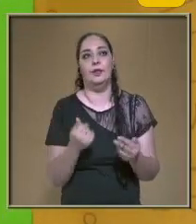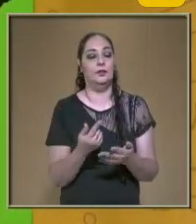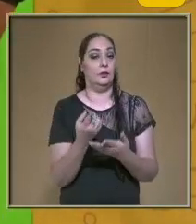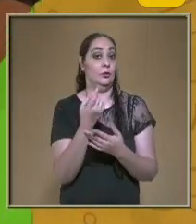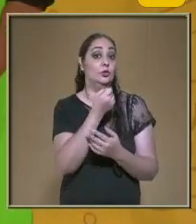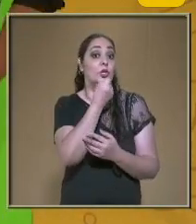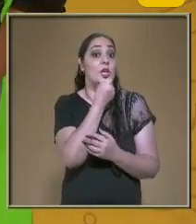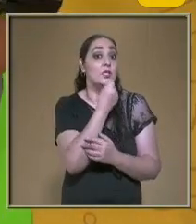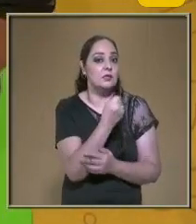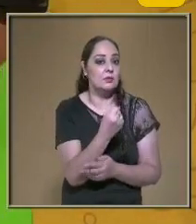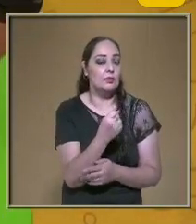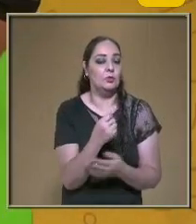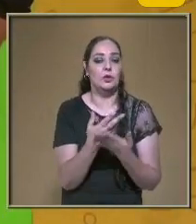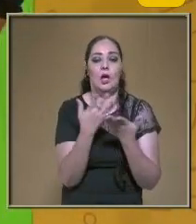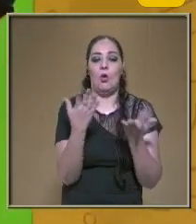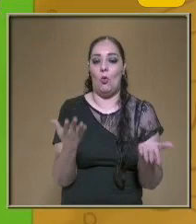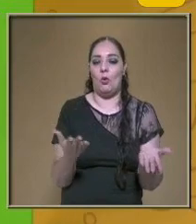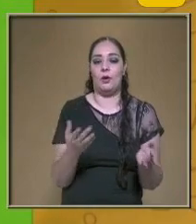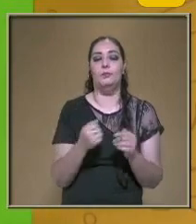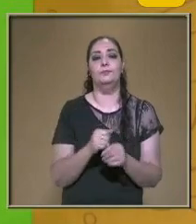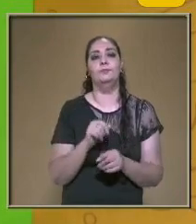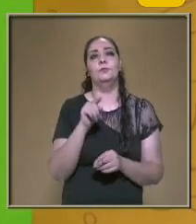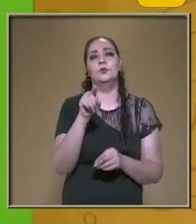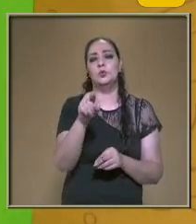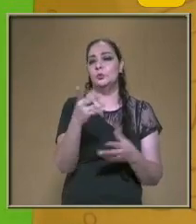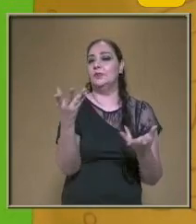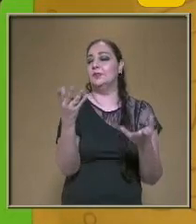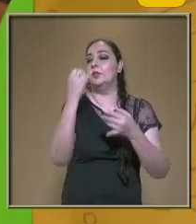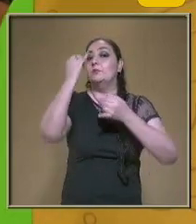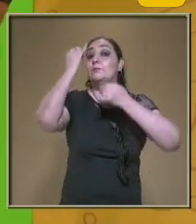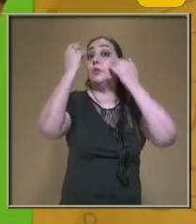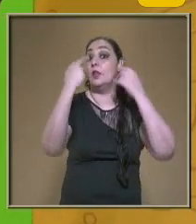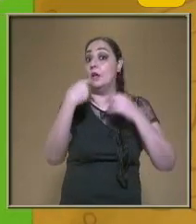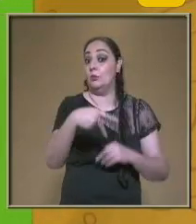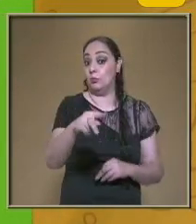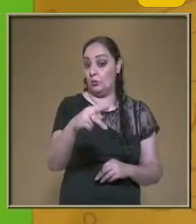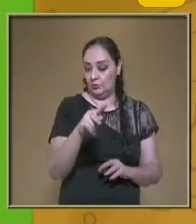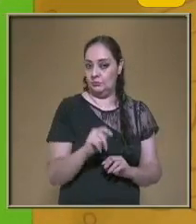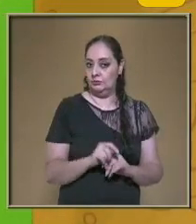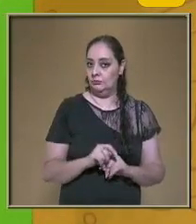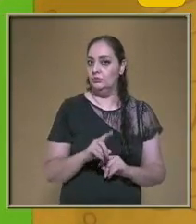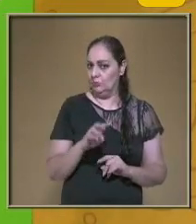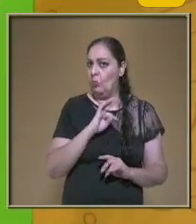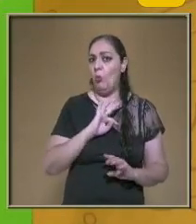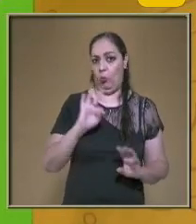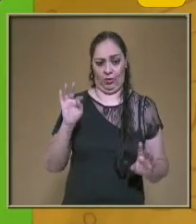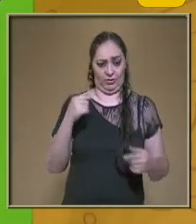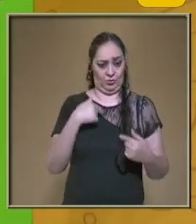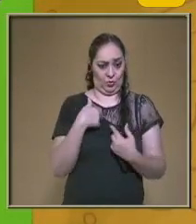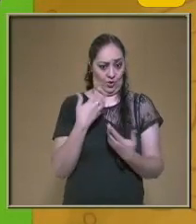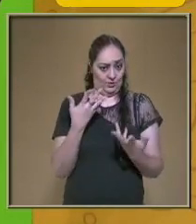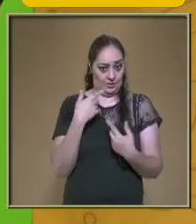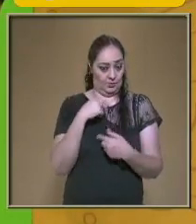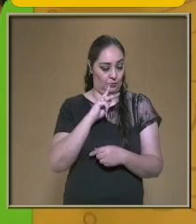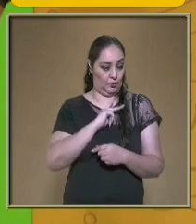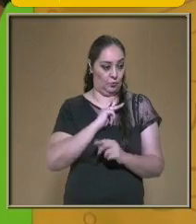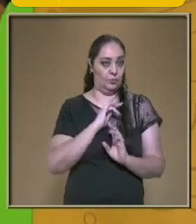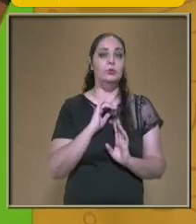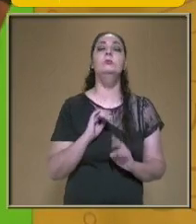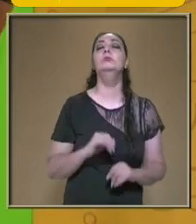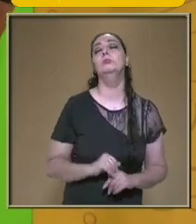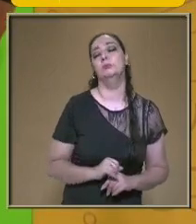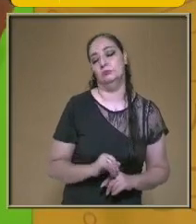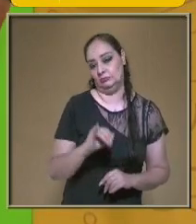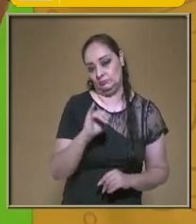signs. Let's create your own signs. Teacher, is that possible? Can I create my own sign? Yes,